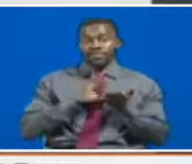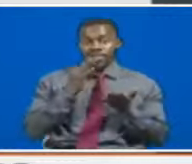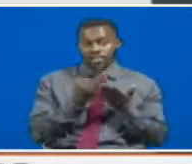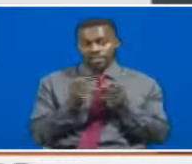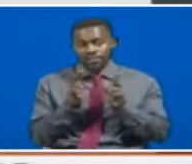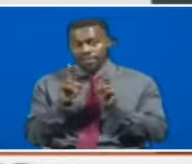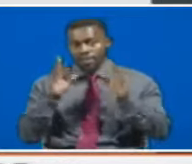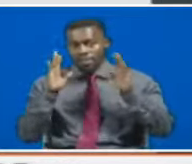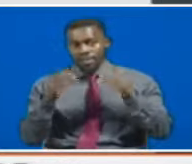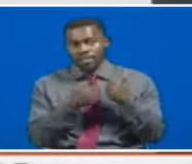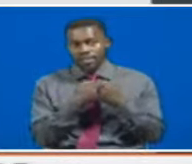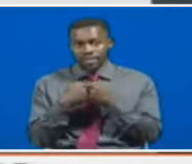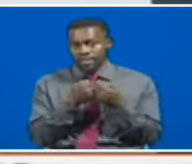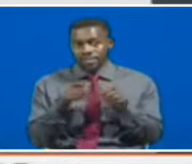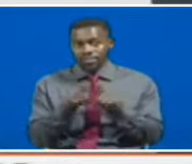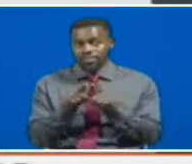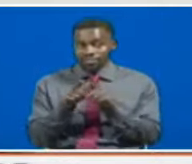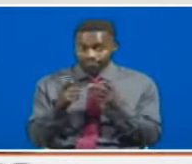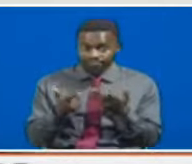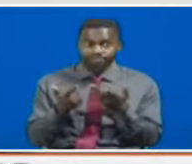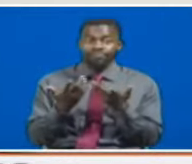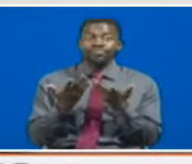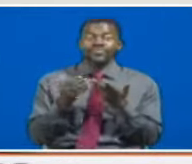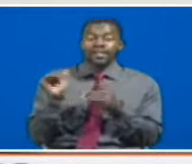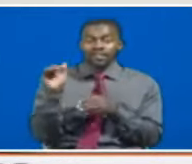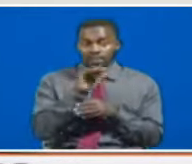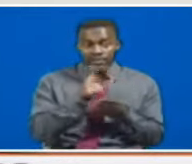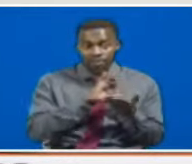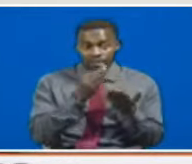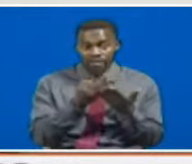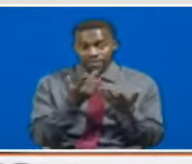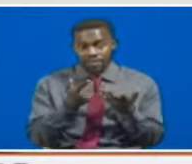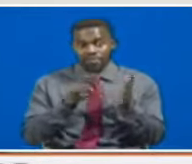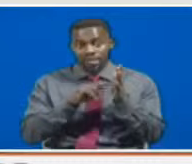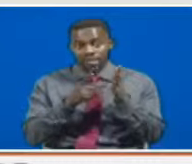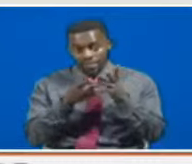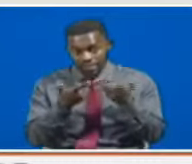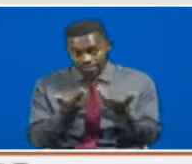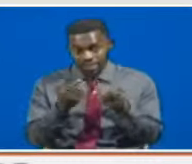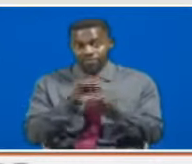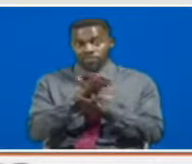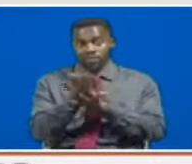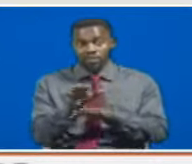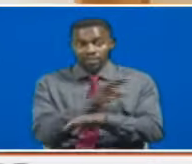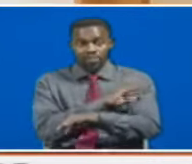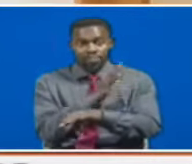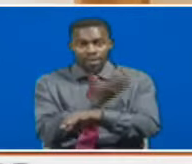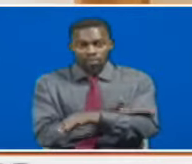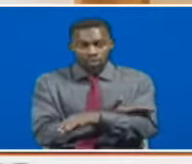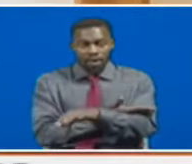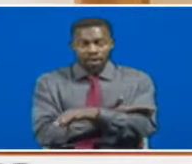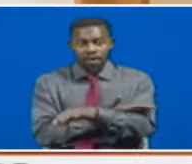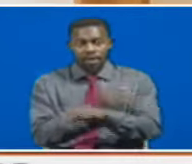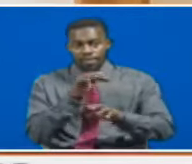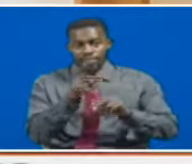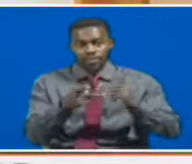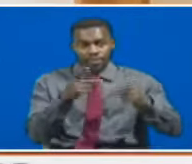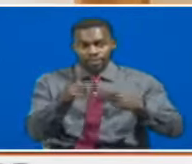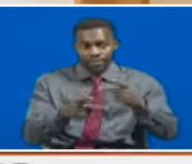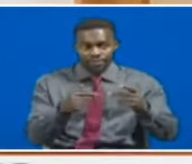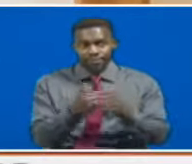and delegates called for rapid change, saying this influences power dynamics and brings about biases. What we need to do is start